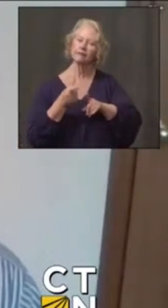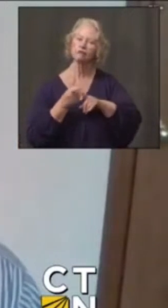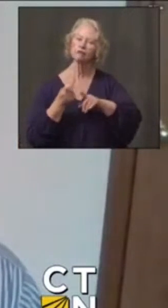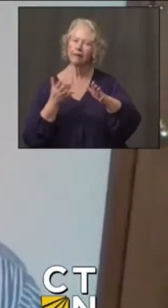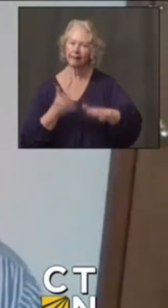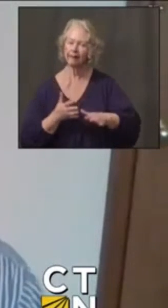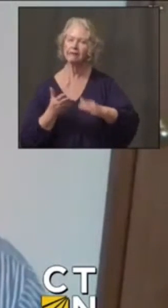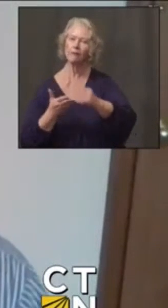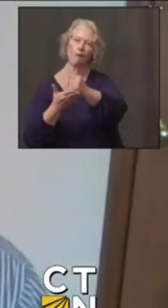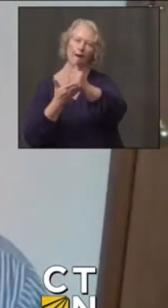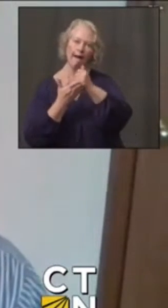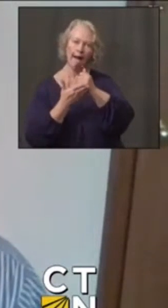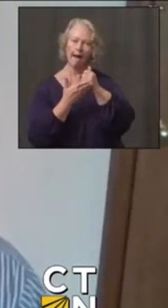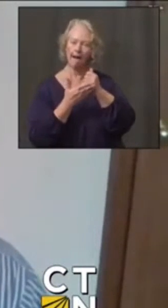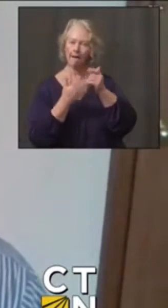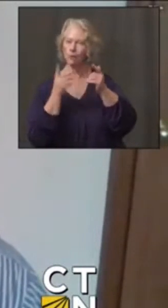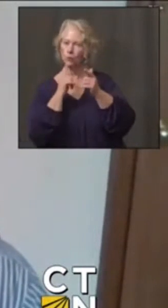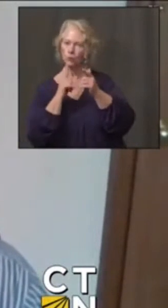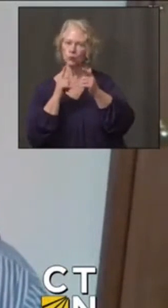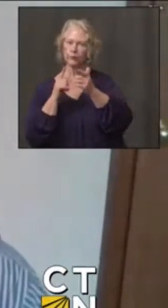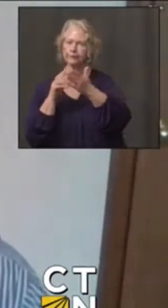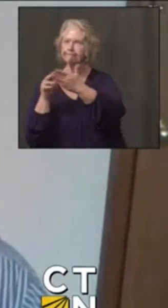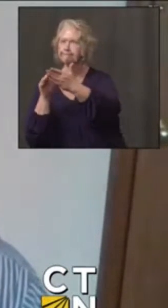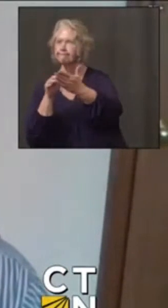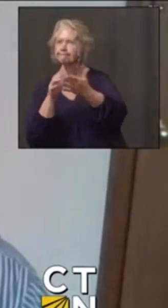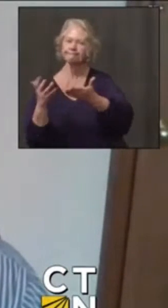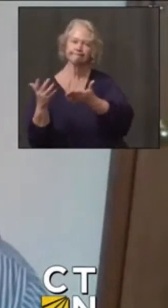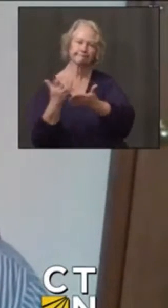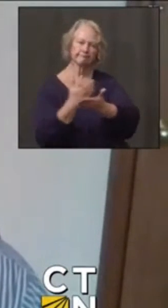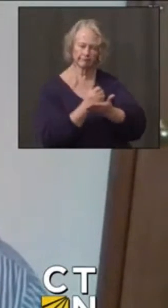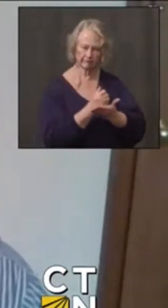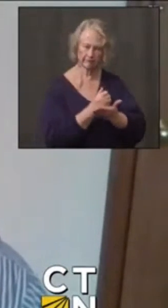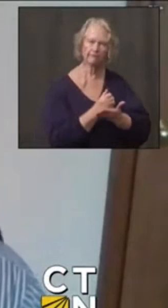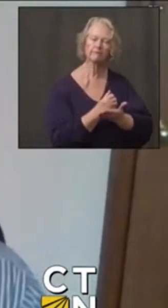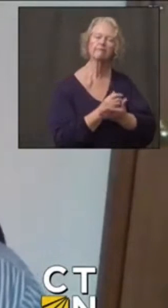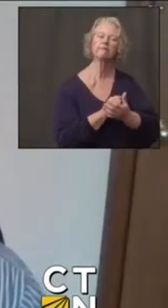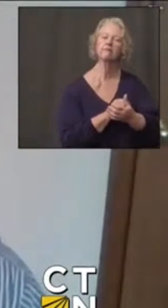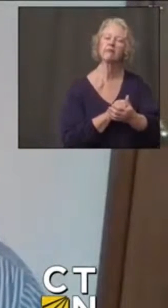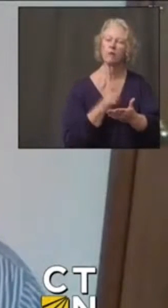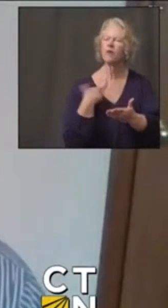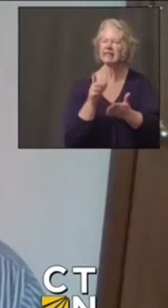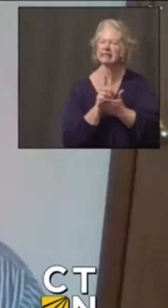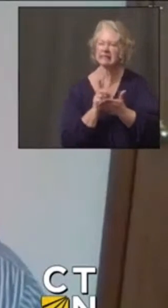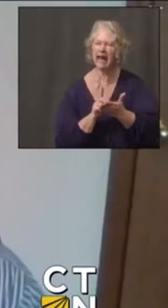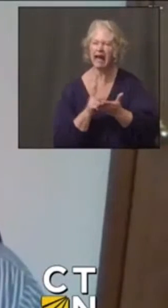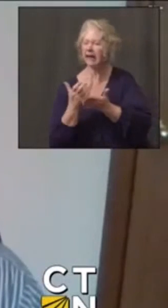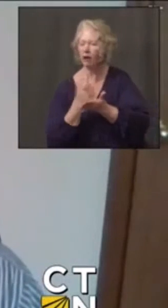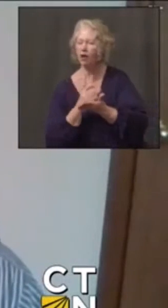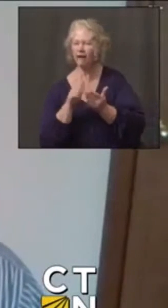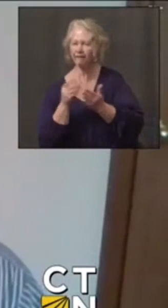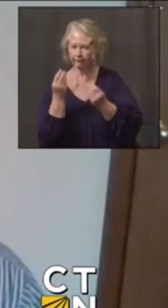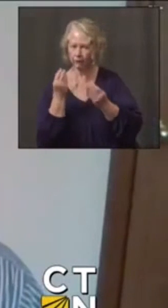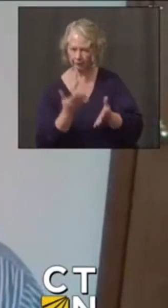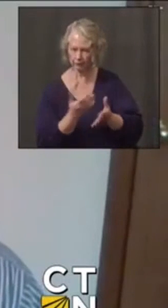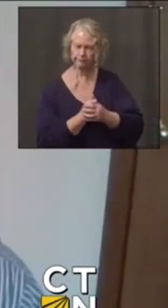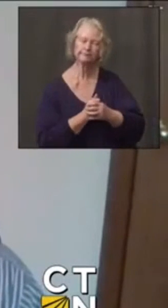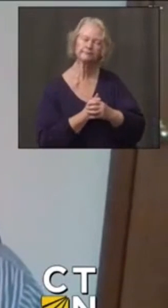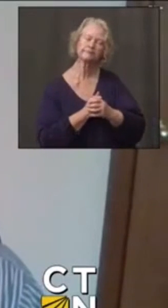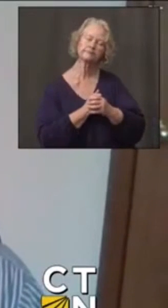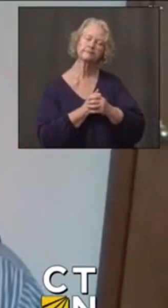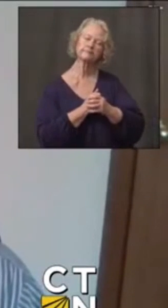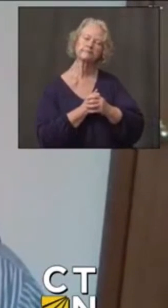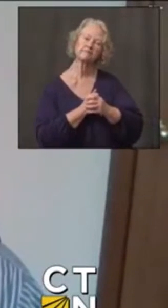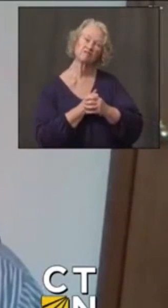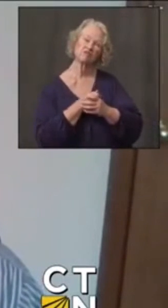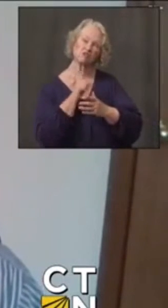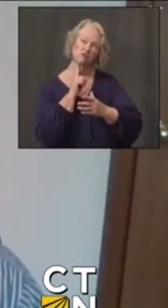us to conduct those studies and design them, and then do the logistical conduct of those studies. So it's